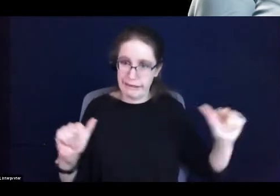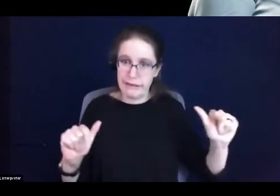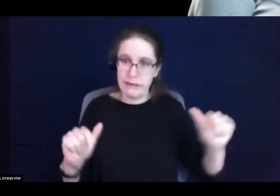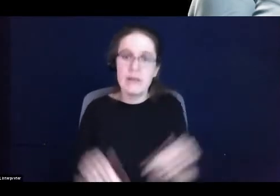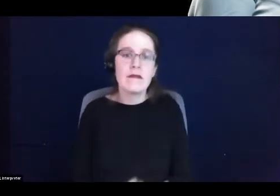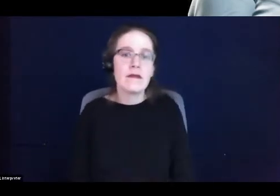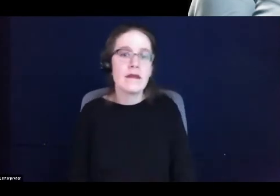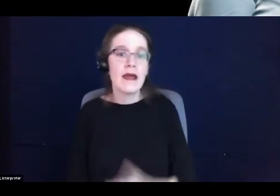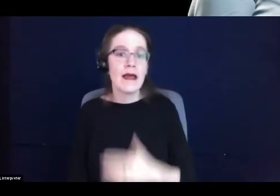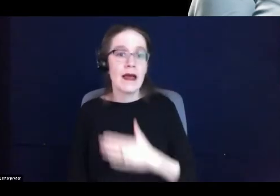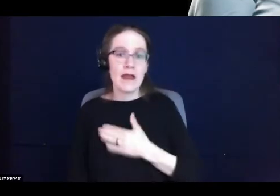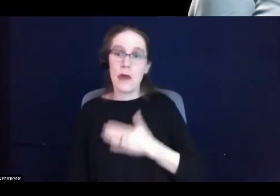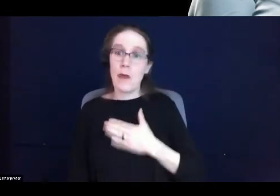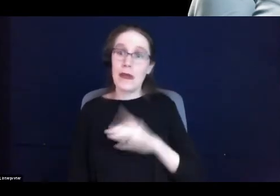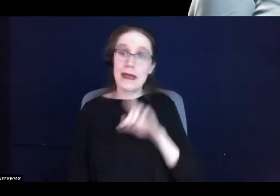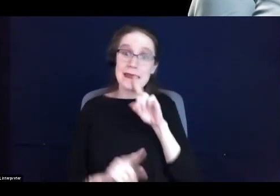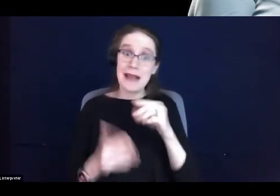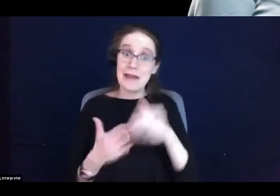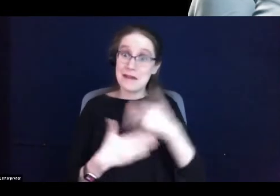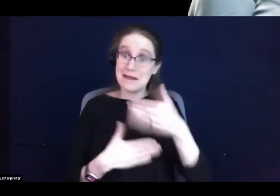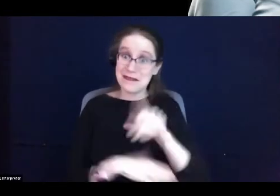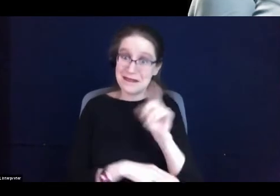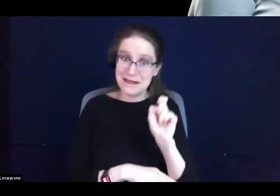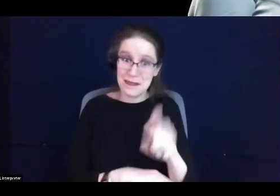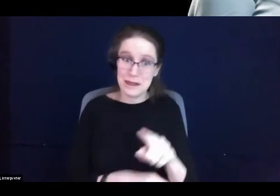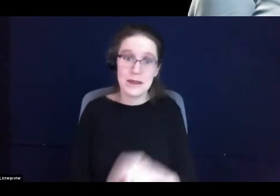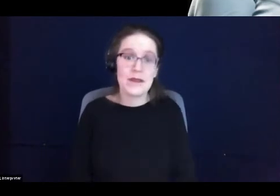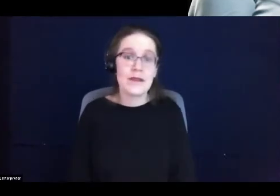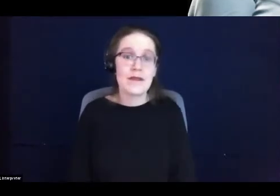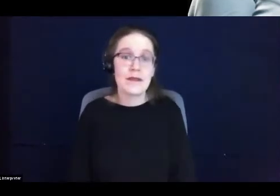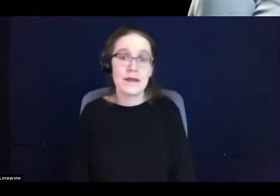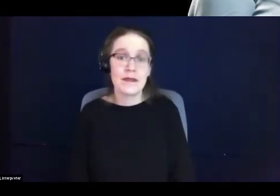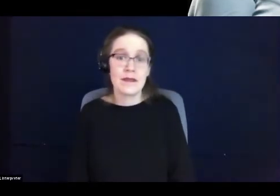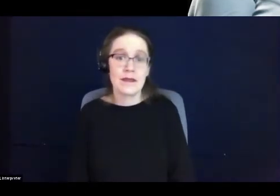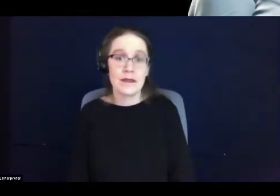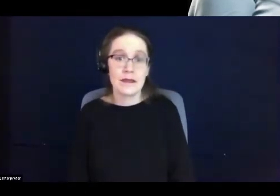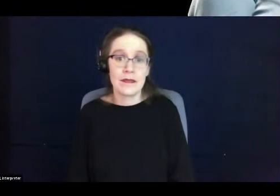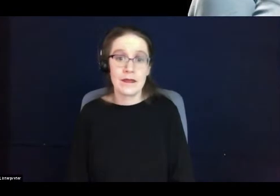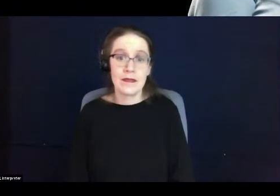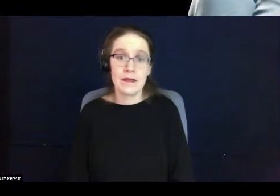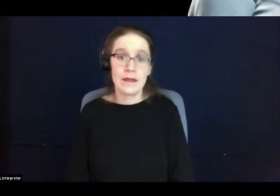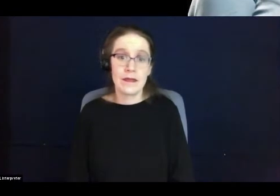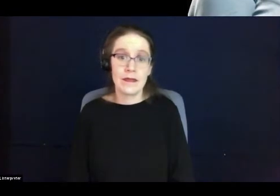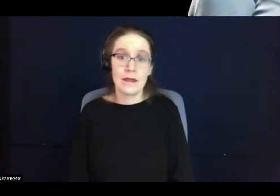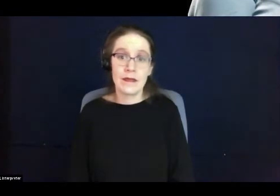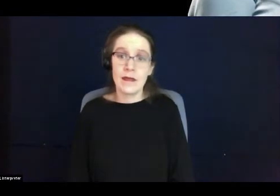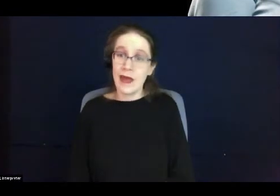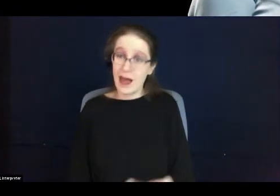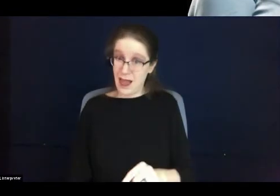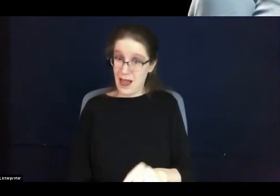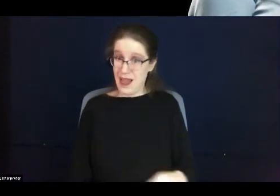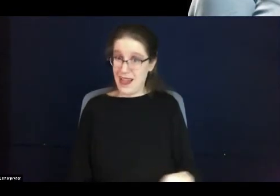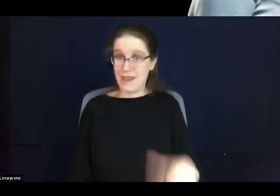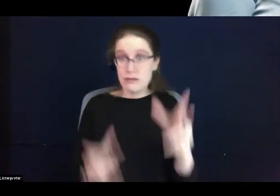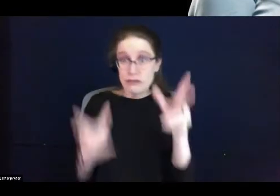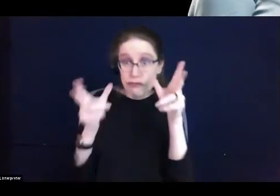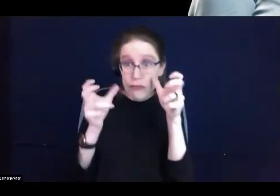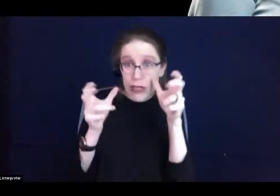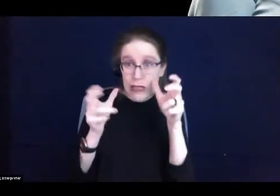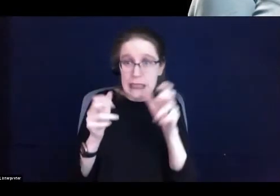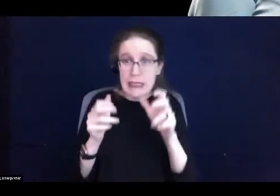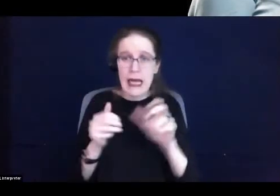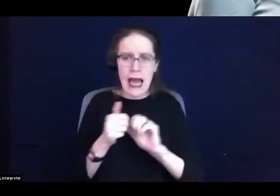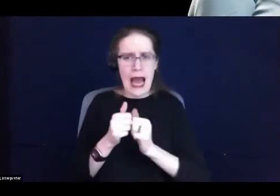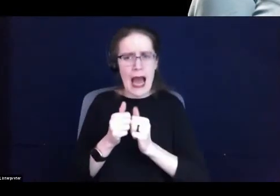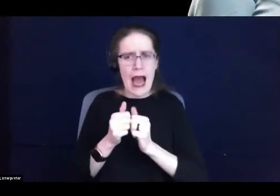So please answer this question in the chat. What are some nonverbal ways that you demonstrate that you're